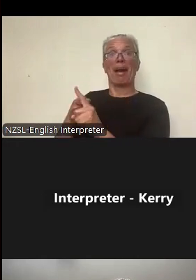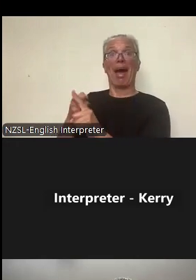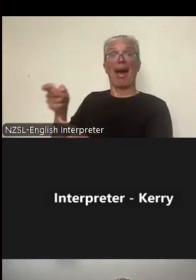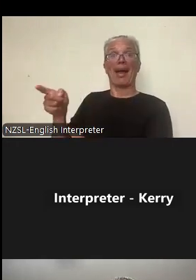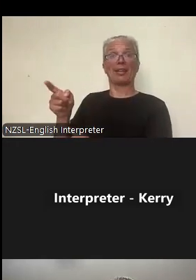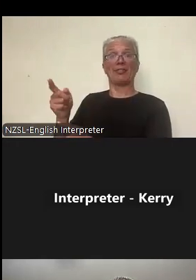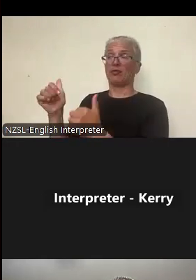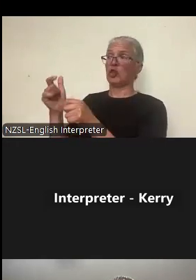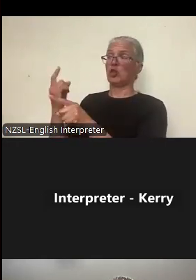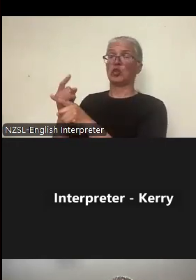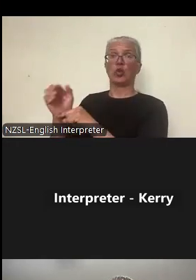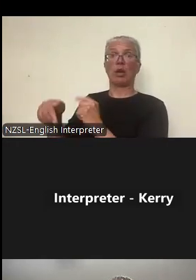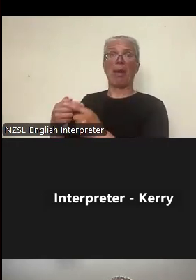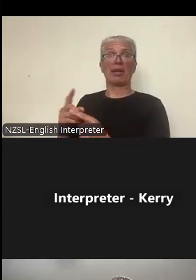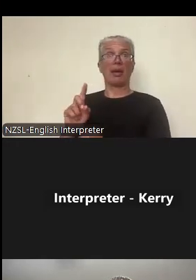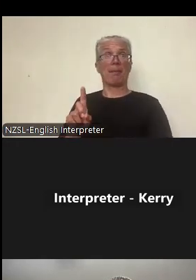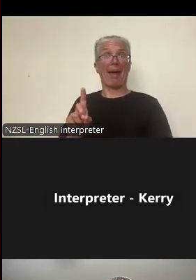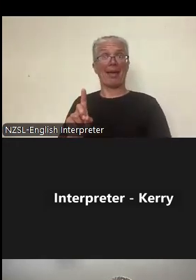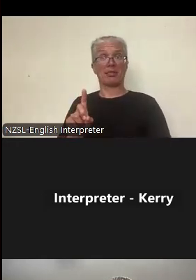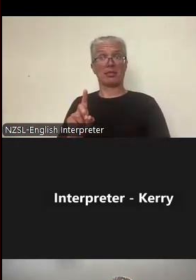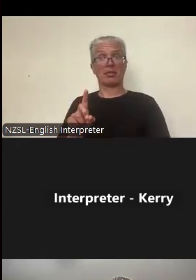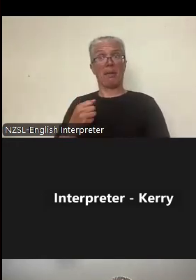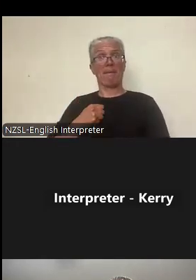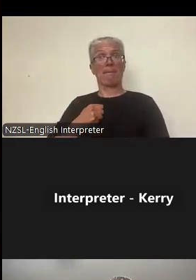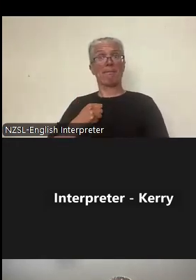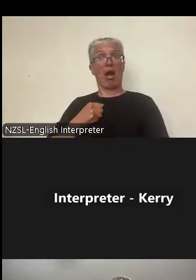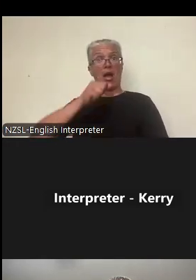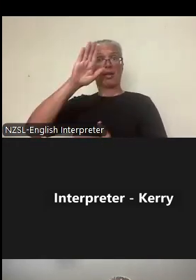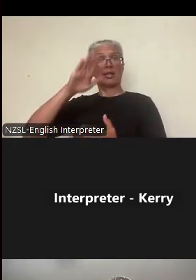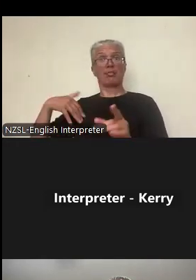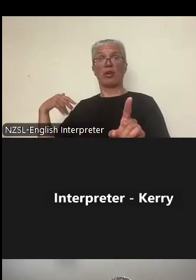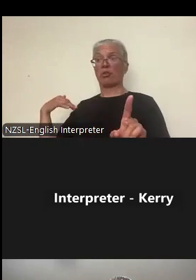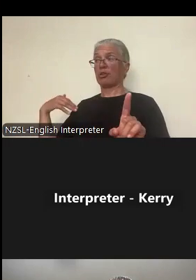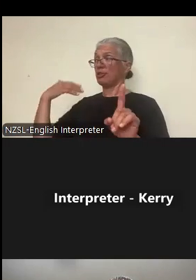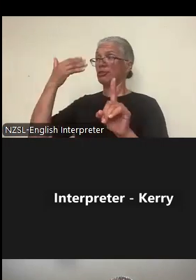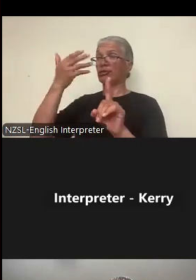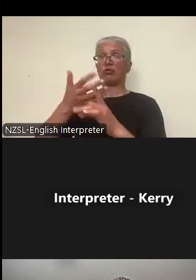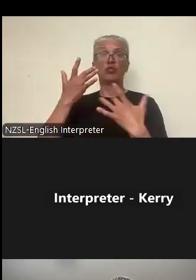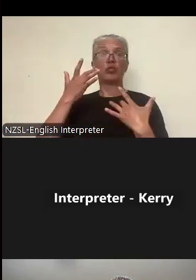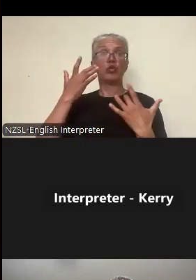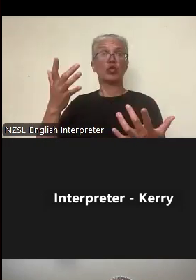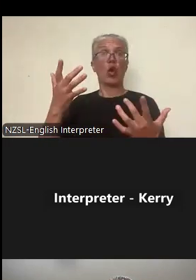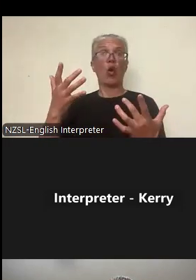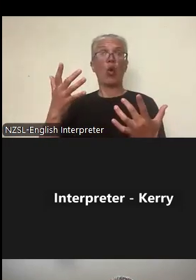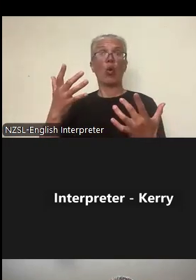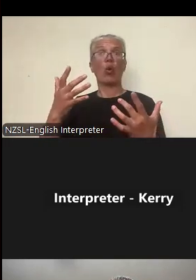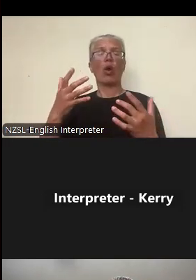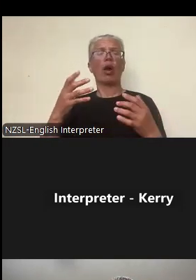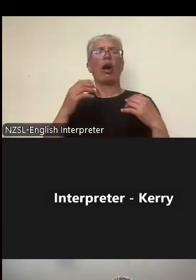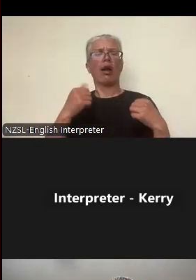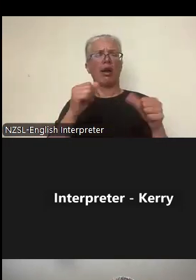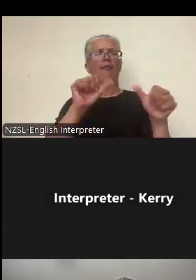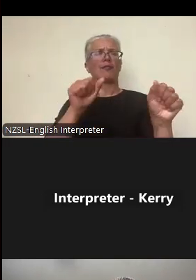experience, for major changes over time, it is the most effective strategy